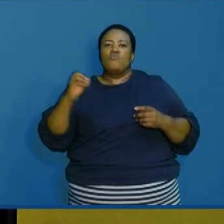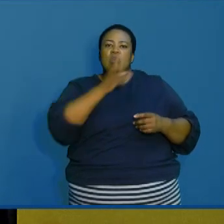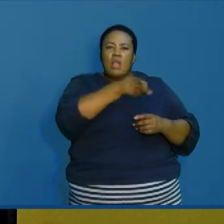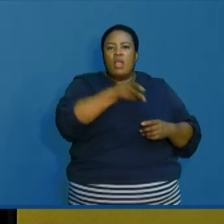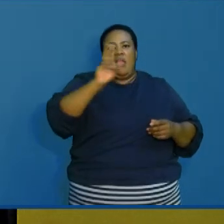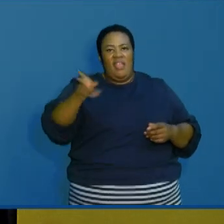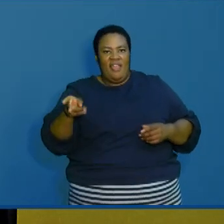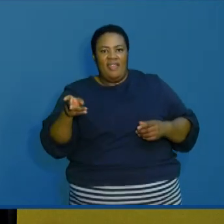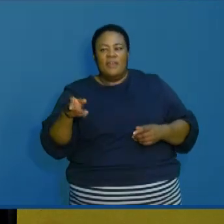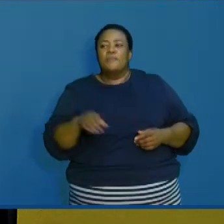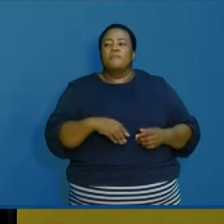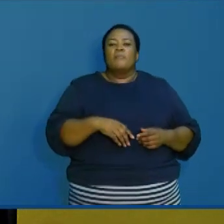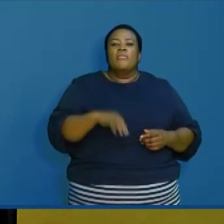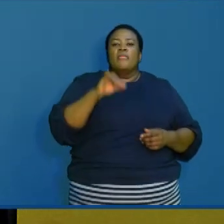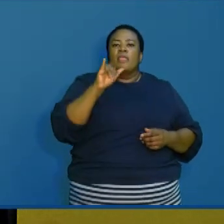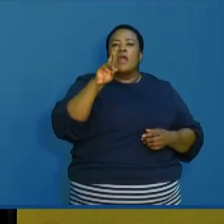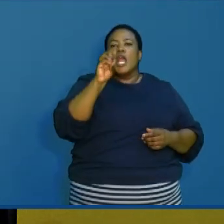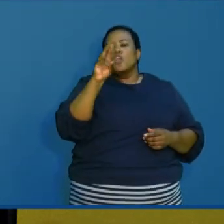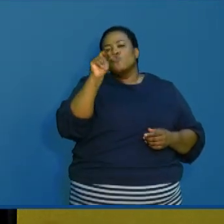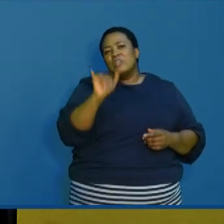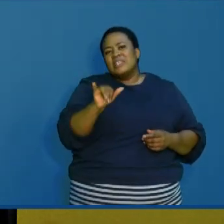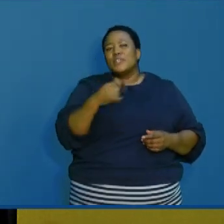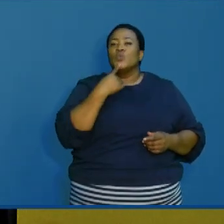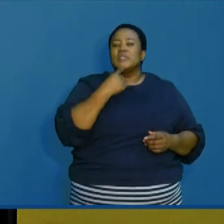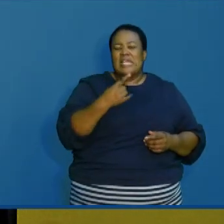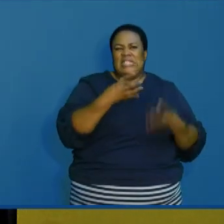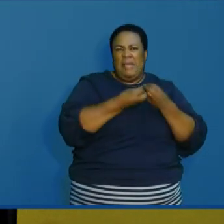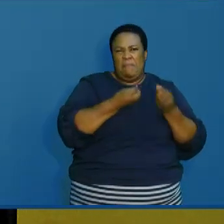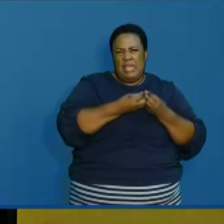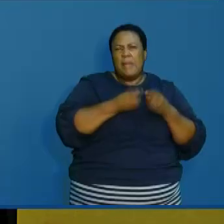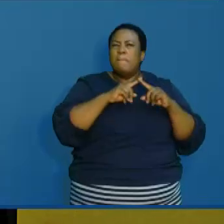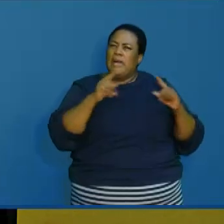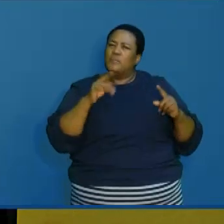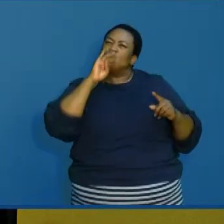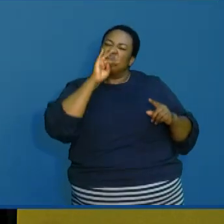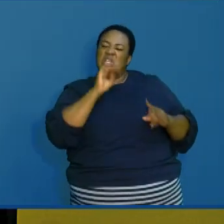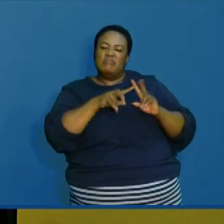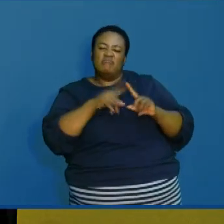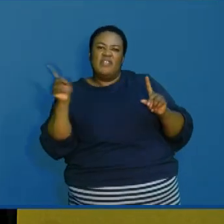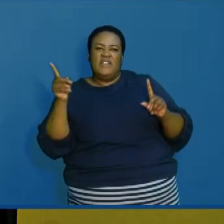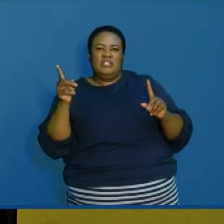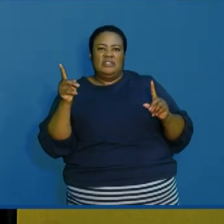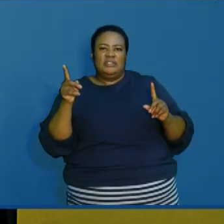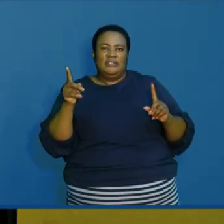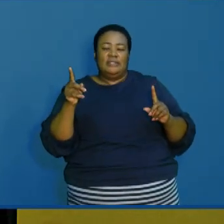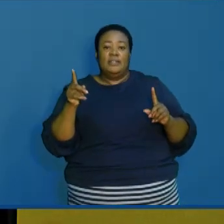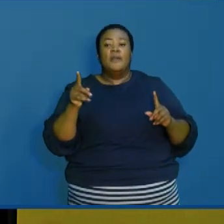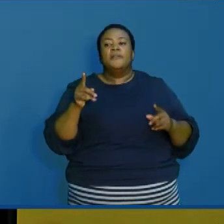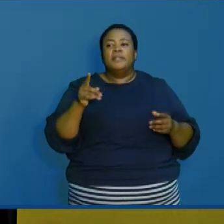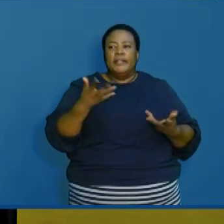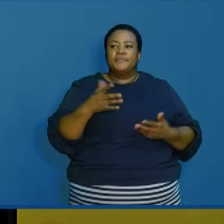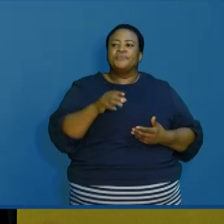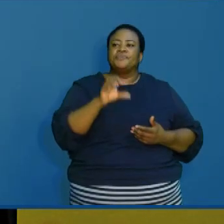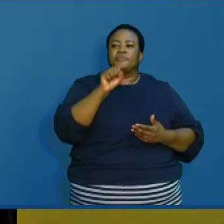say something but you mean something else. Sarcasm is when you deliberately say something opposite to what you mean.